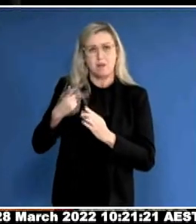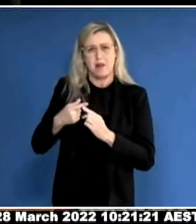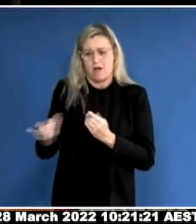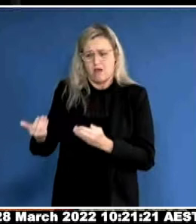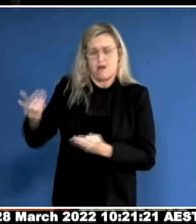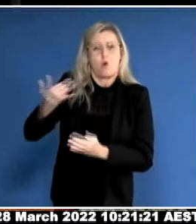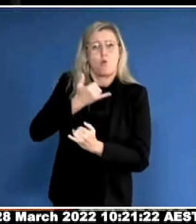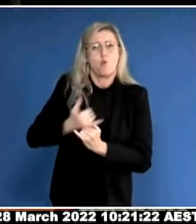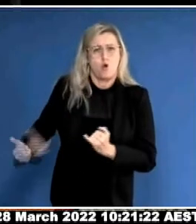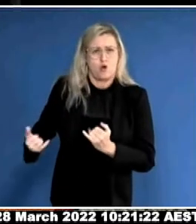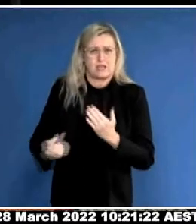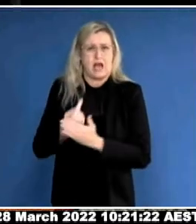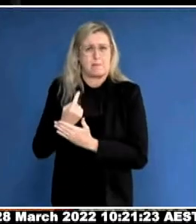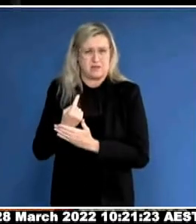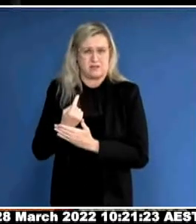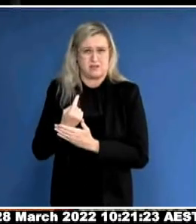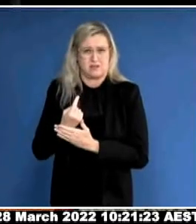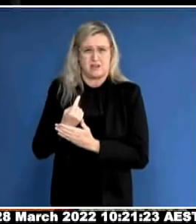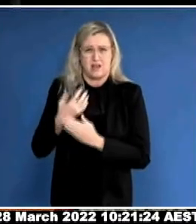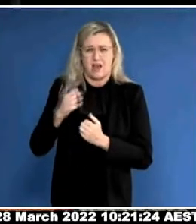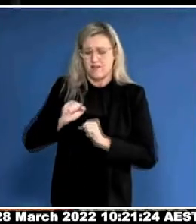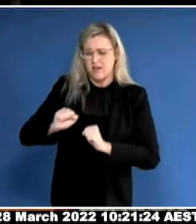as a spiral of vulnerability.